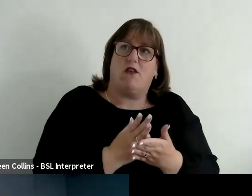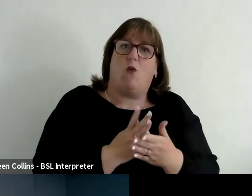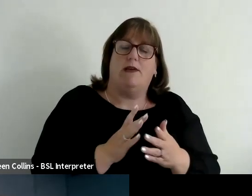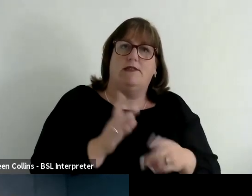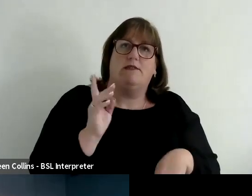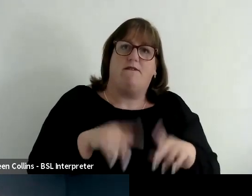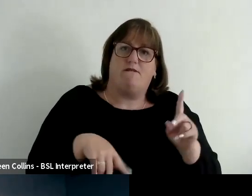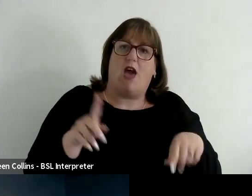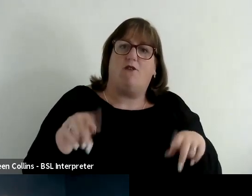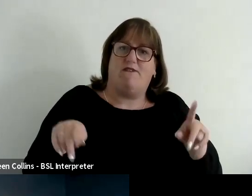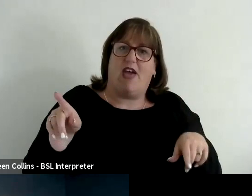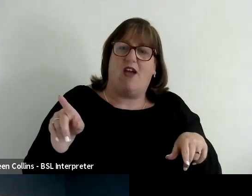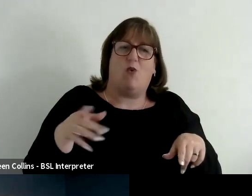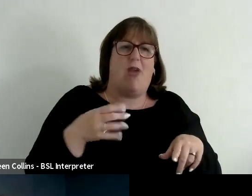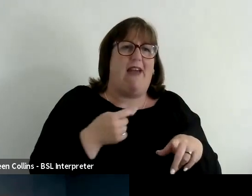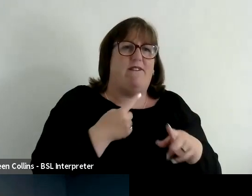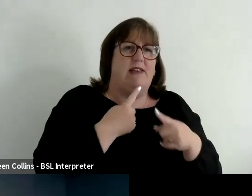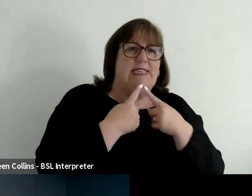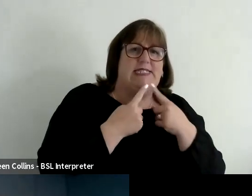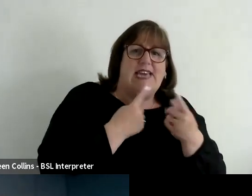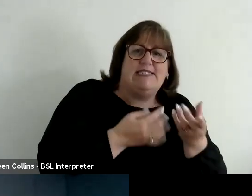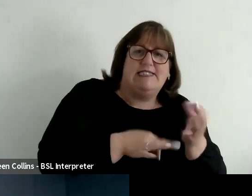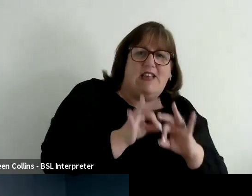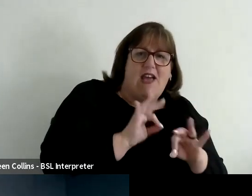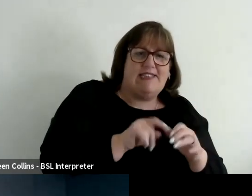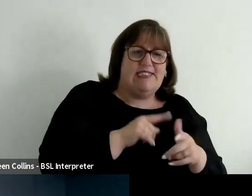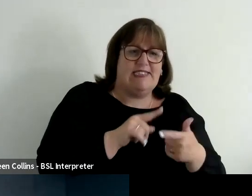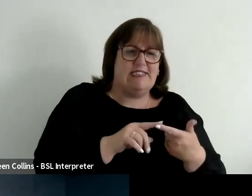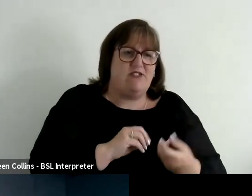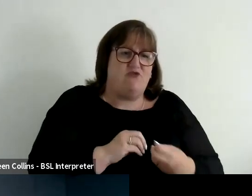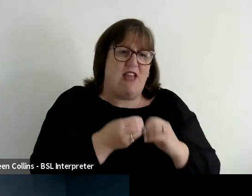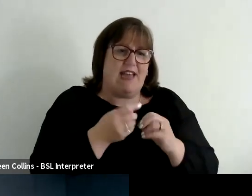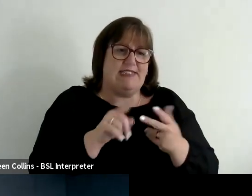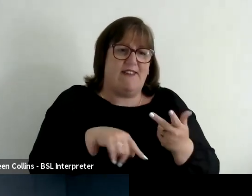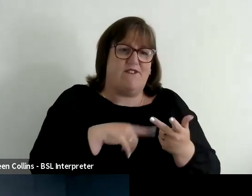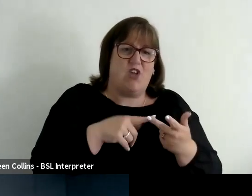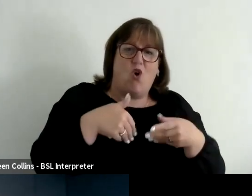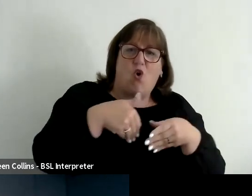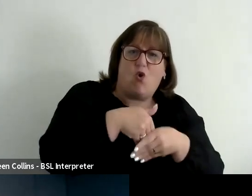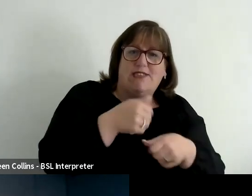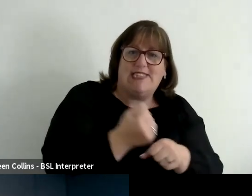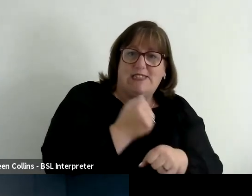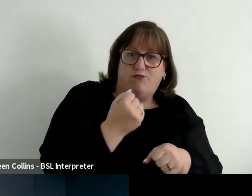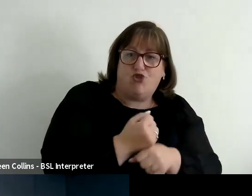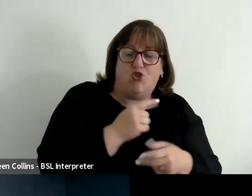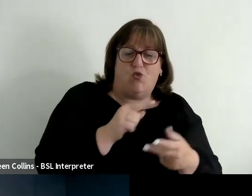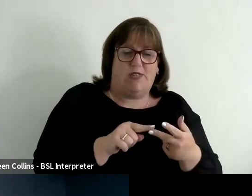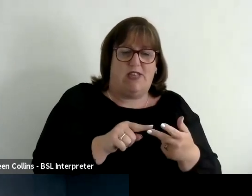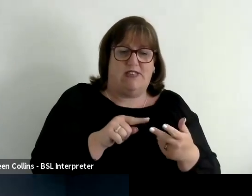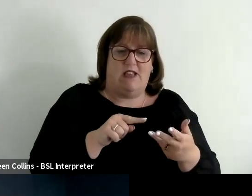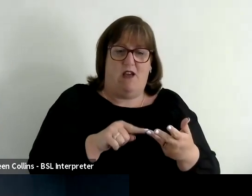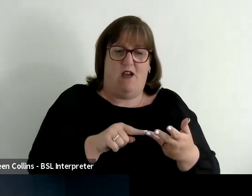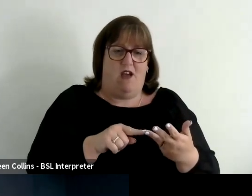data scientists to creatives and content producers, and roles that